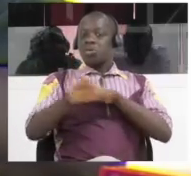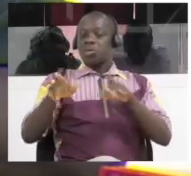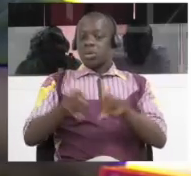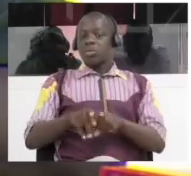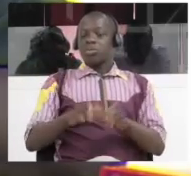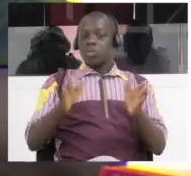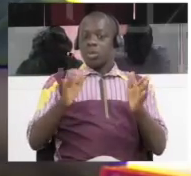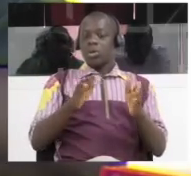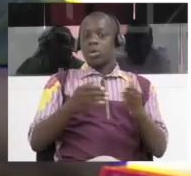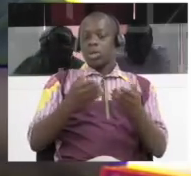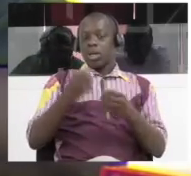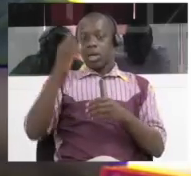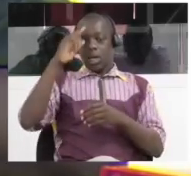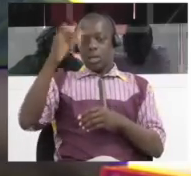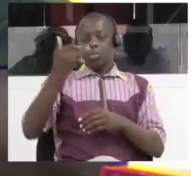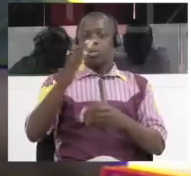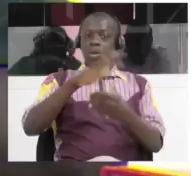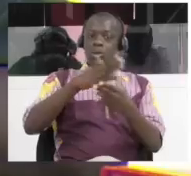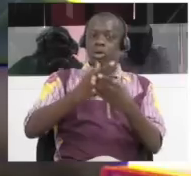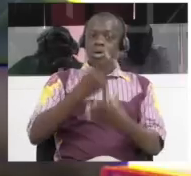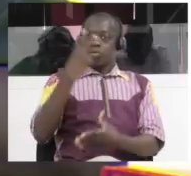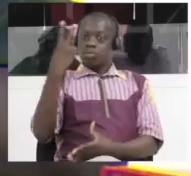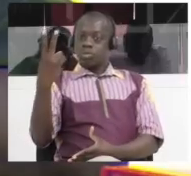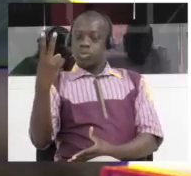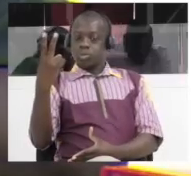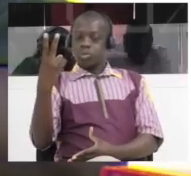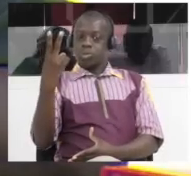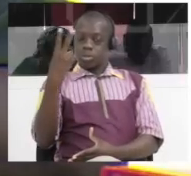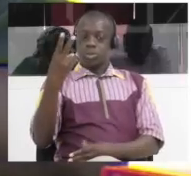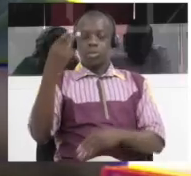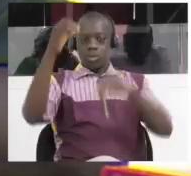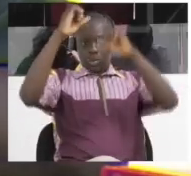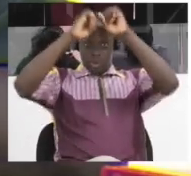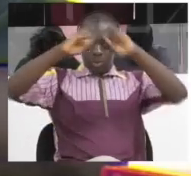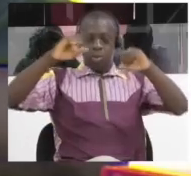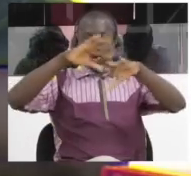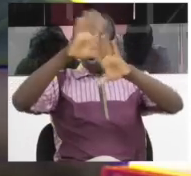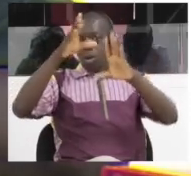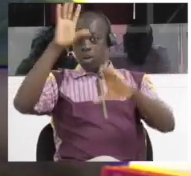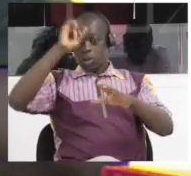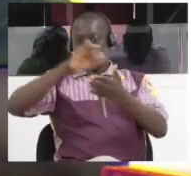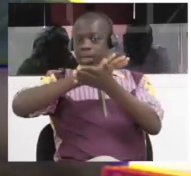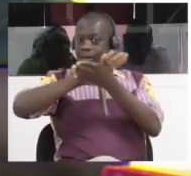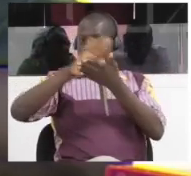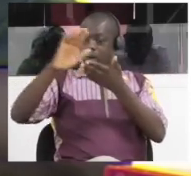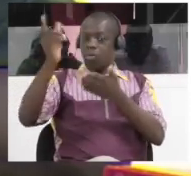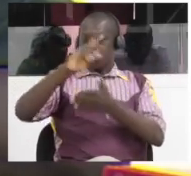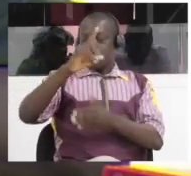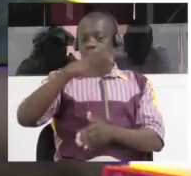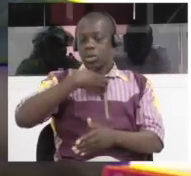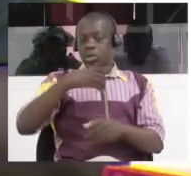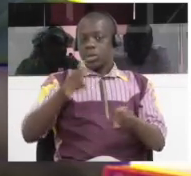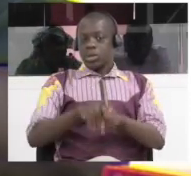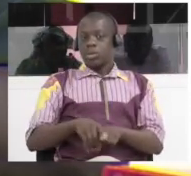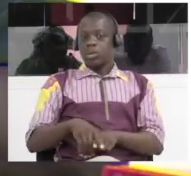states who all understood very clearly what you wanted. And based on those terms, which I was not privy